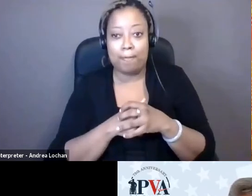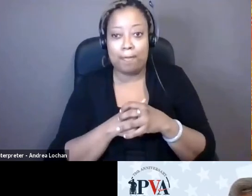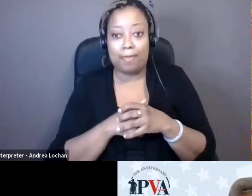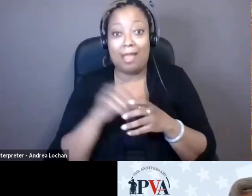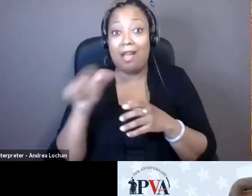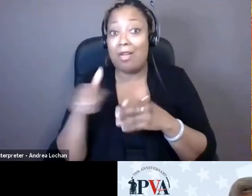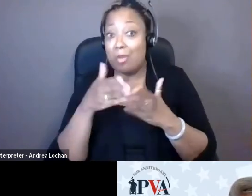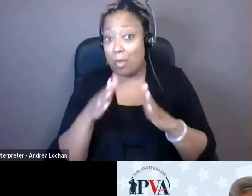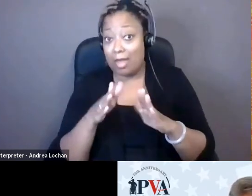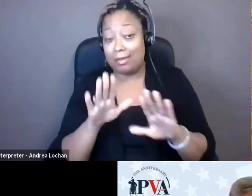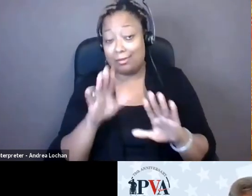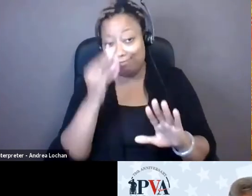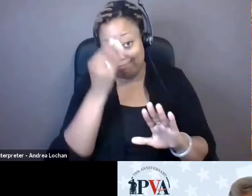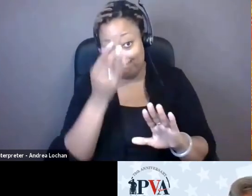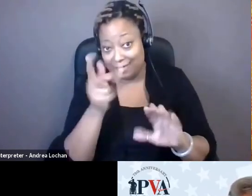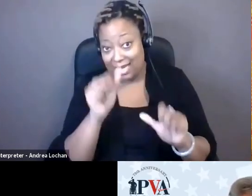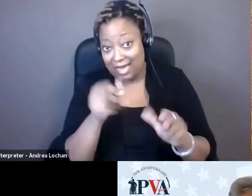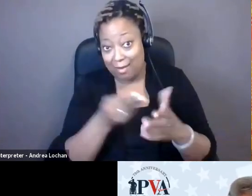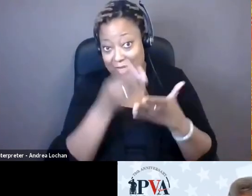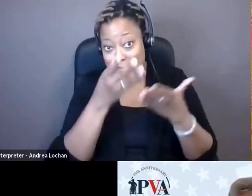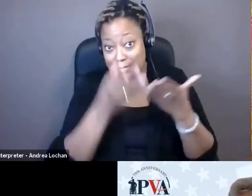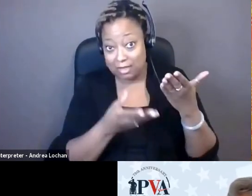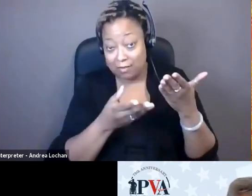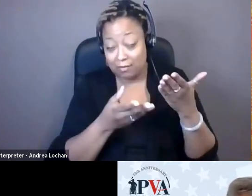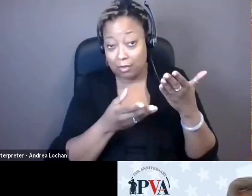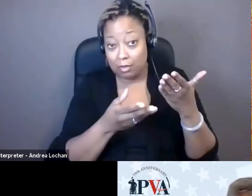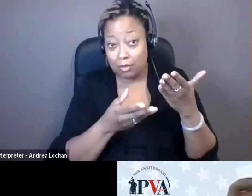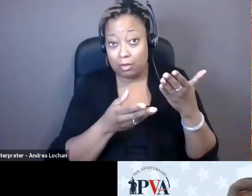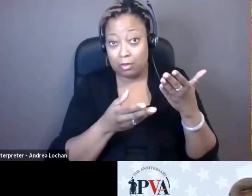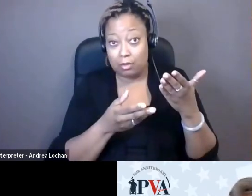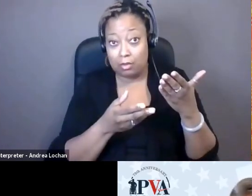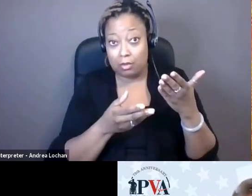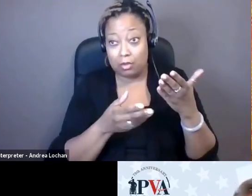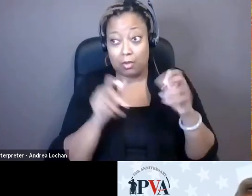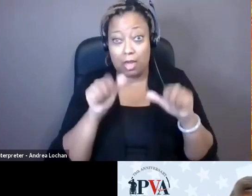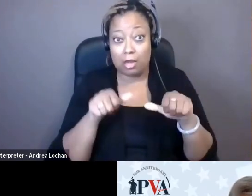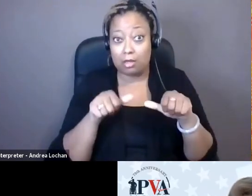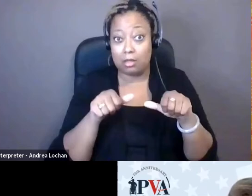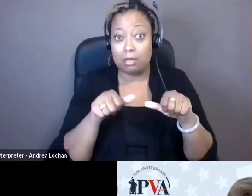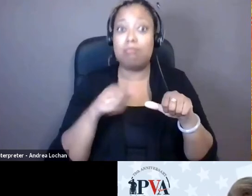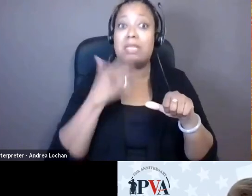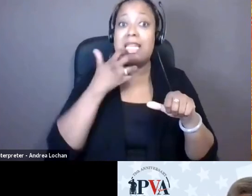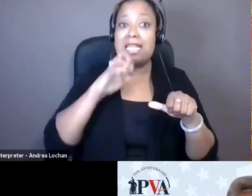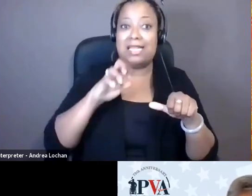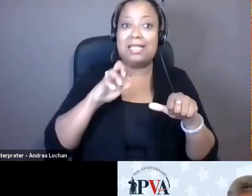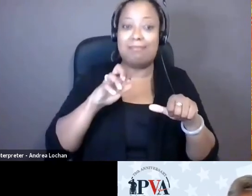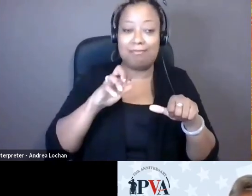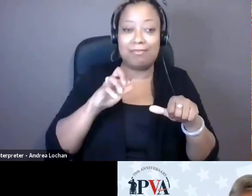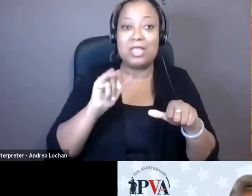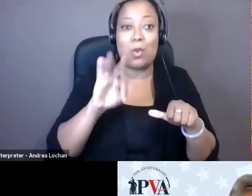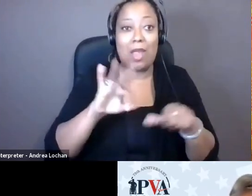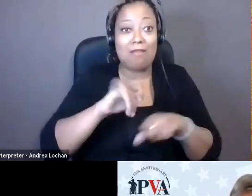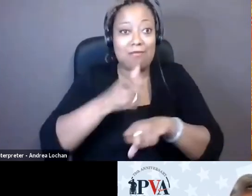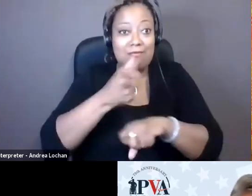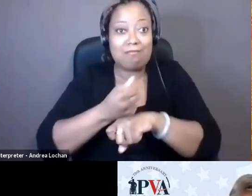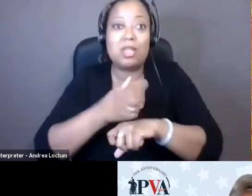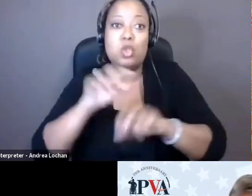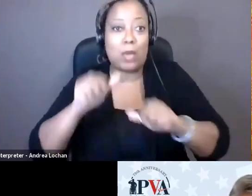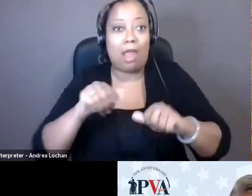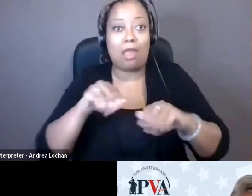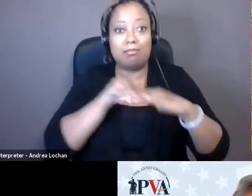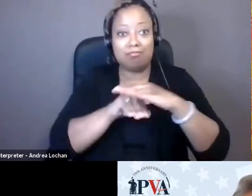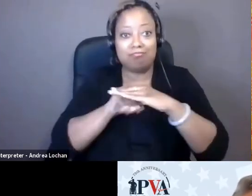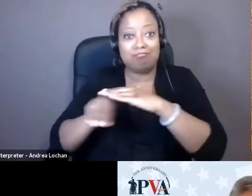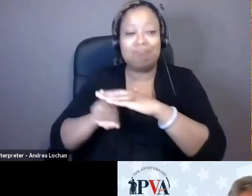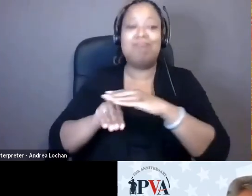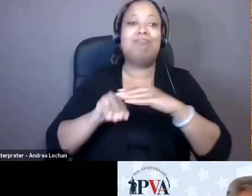you can heat the ramp. For instance, if it's a concrete ramp, you could put heating coils or something in the concrete so that it